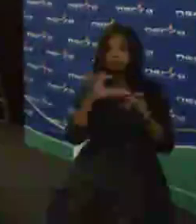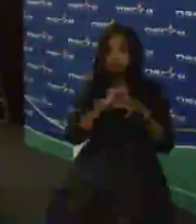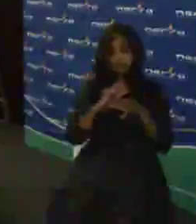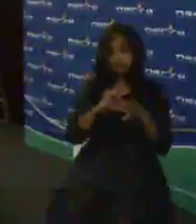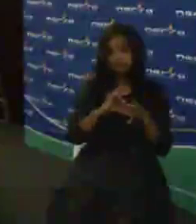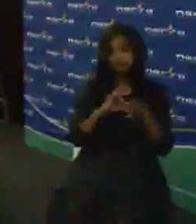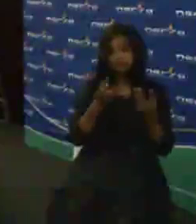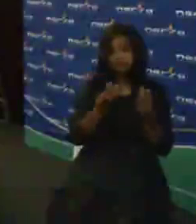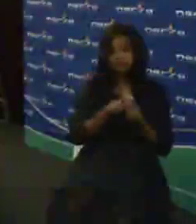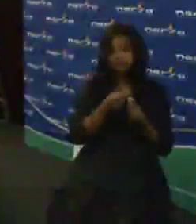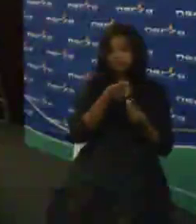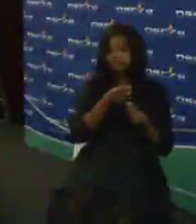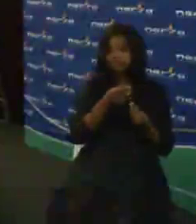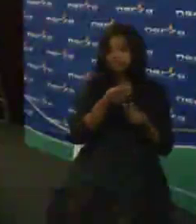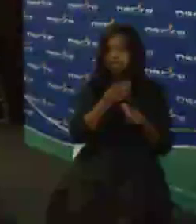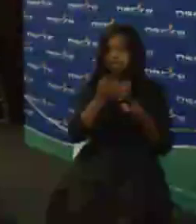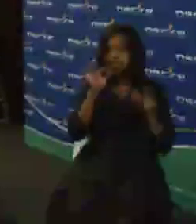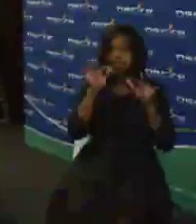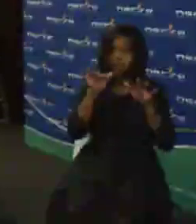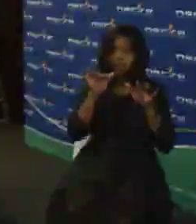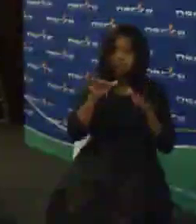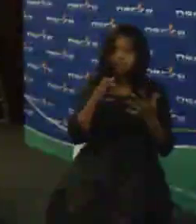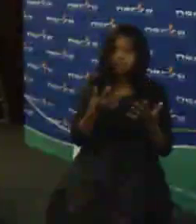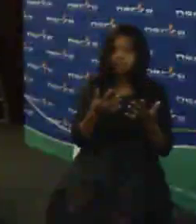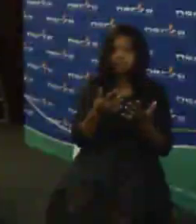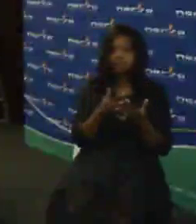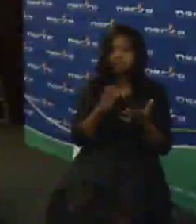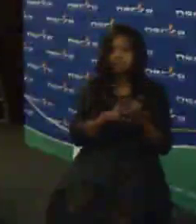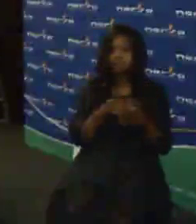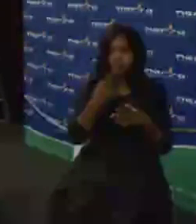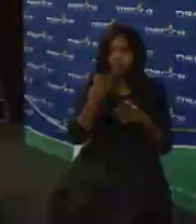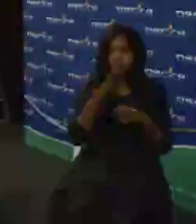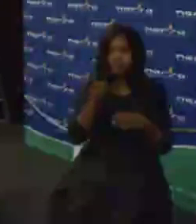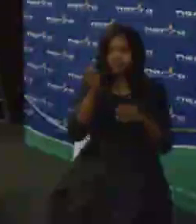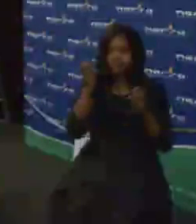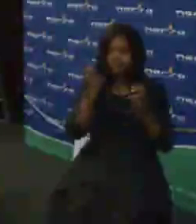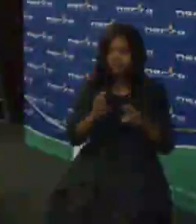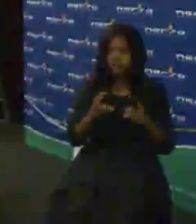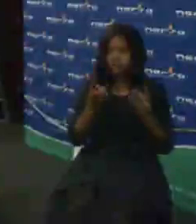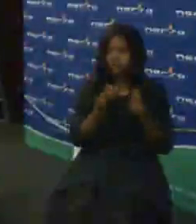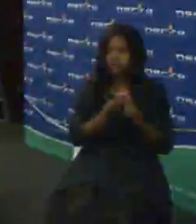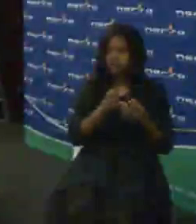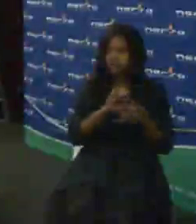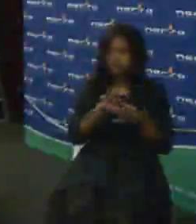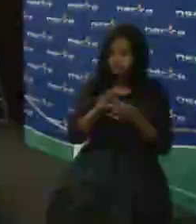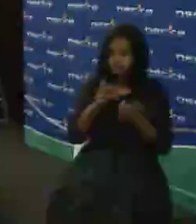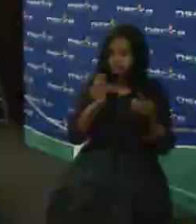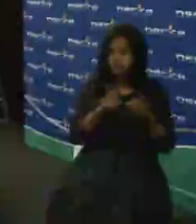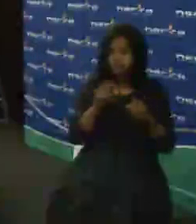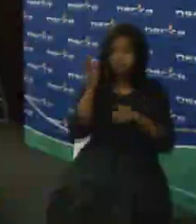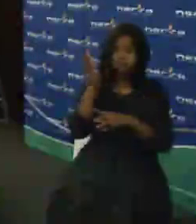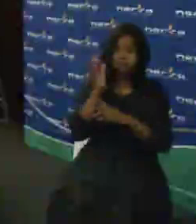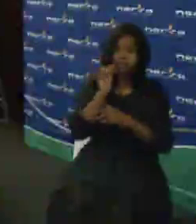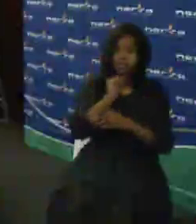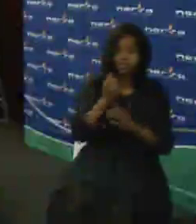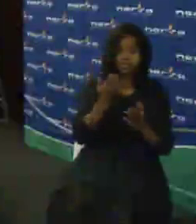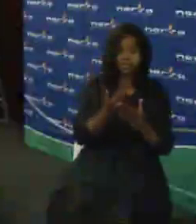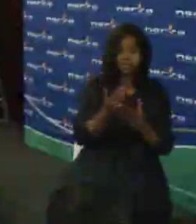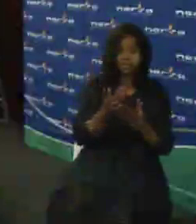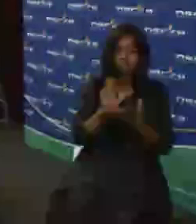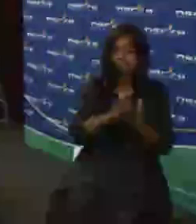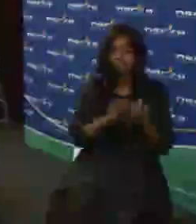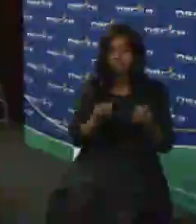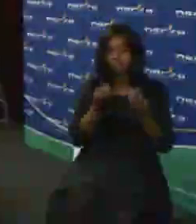engagements with the public, and having ESCOM along to present its application and